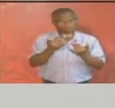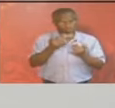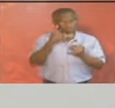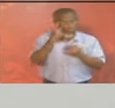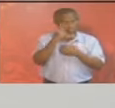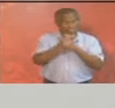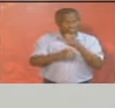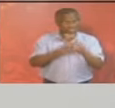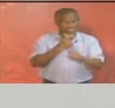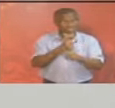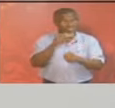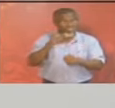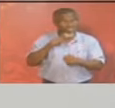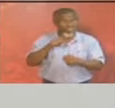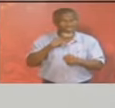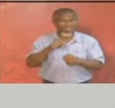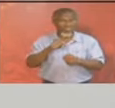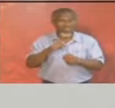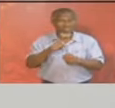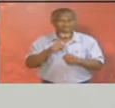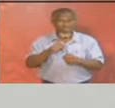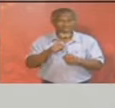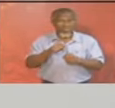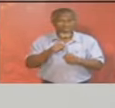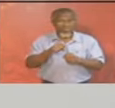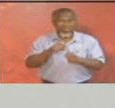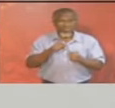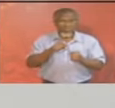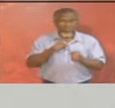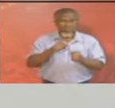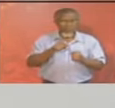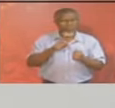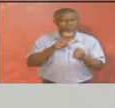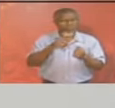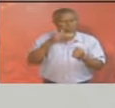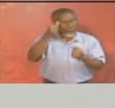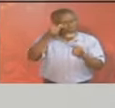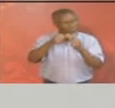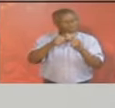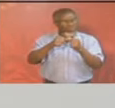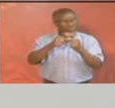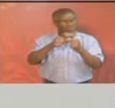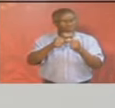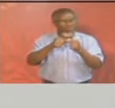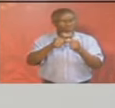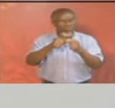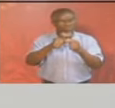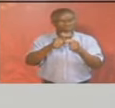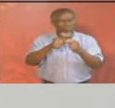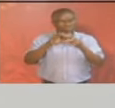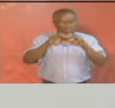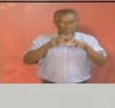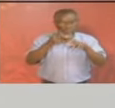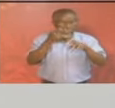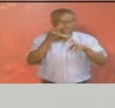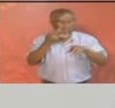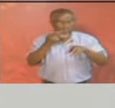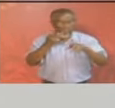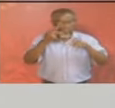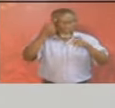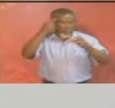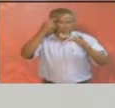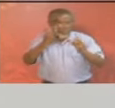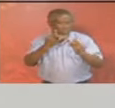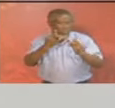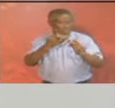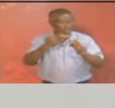which the decisions were made with the information available all stand the scrutiny of not just ourselves but the international community in